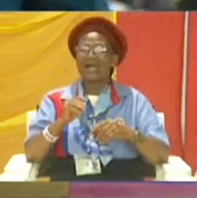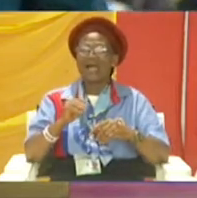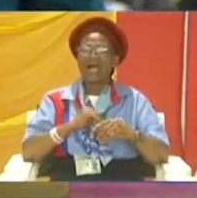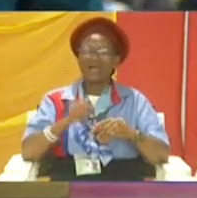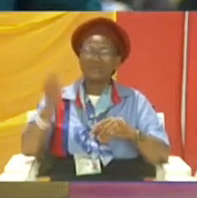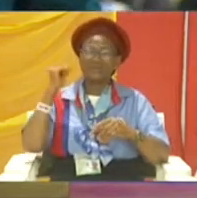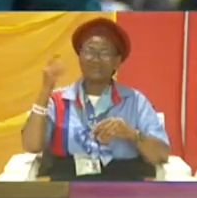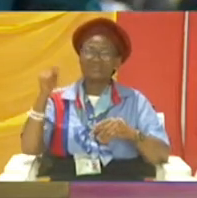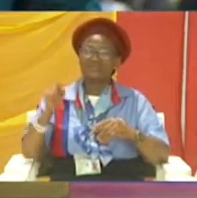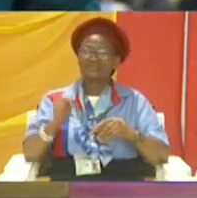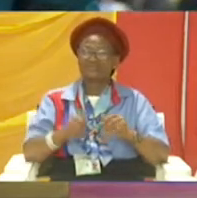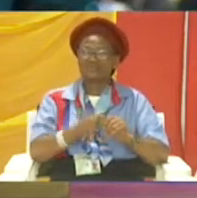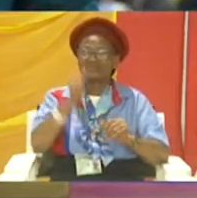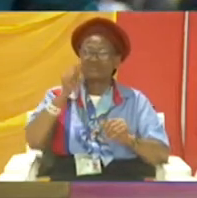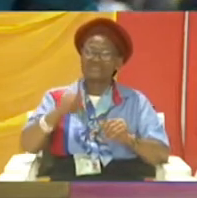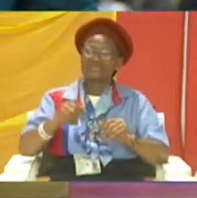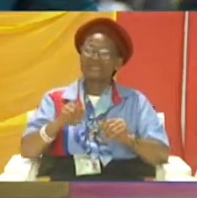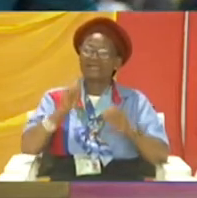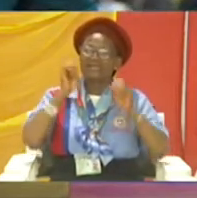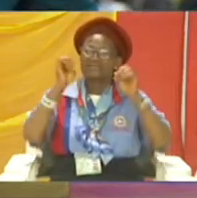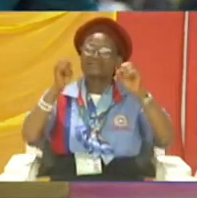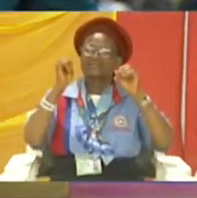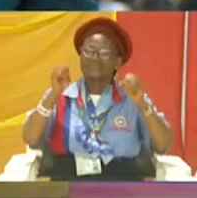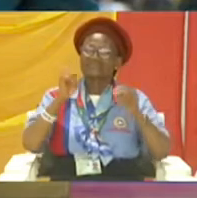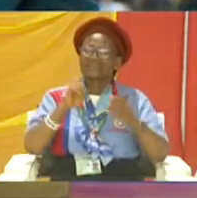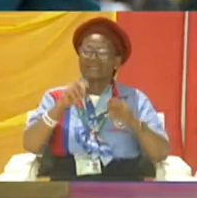that time, I became